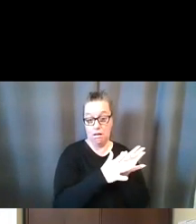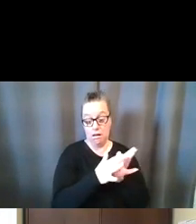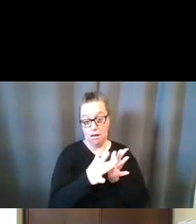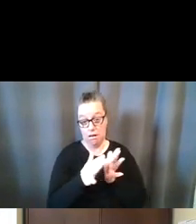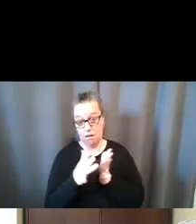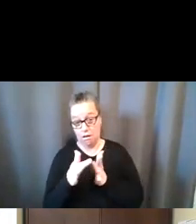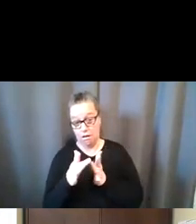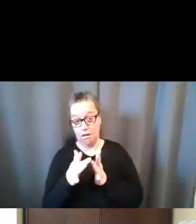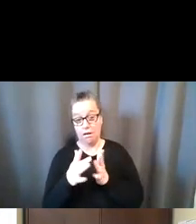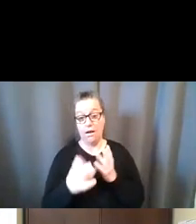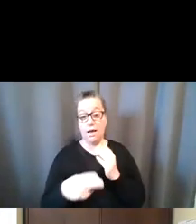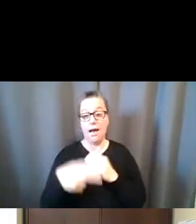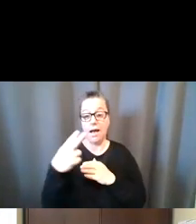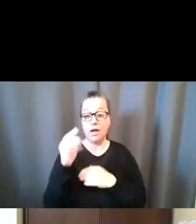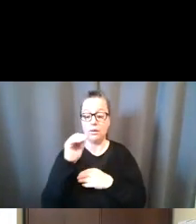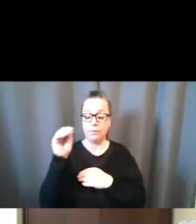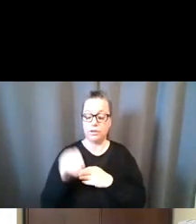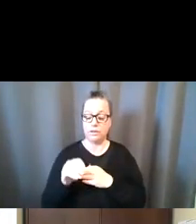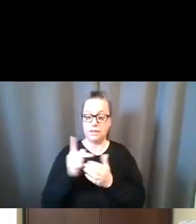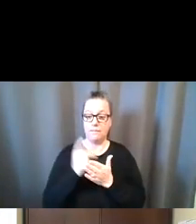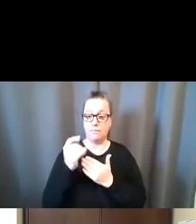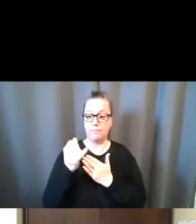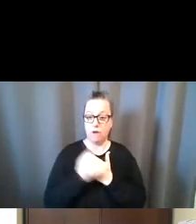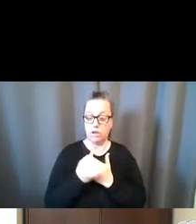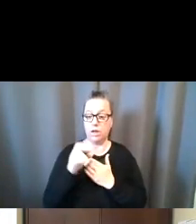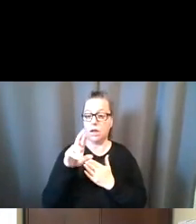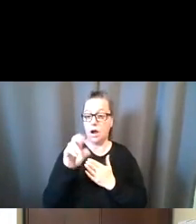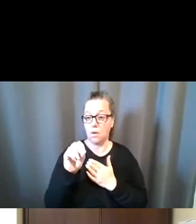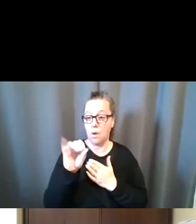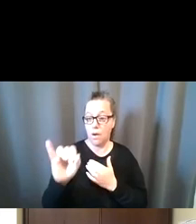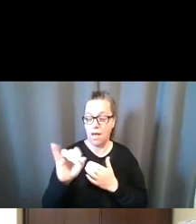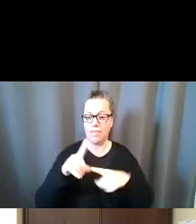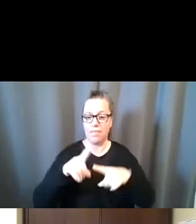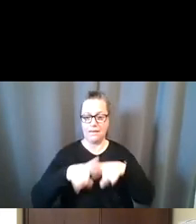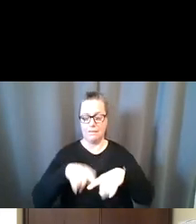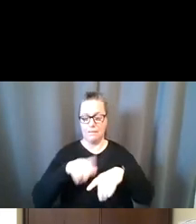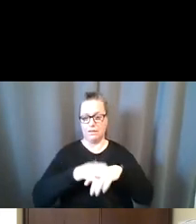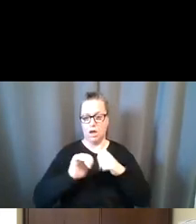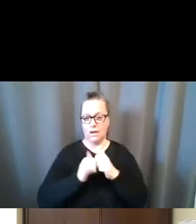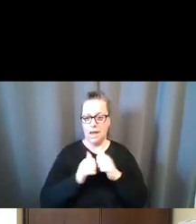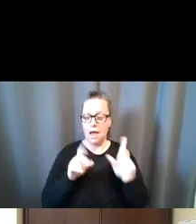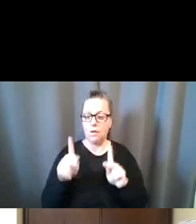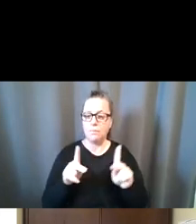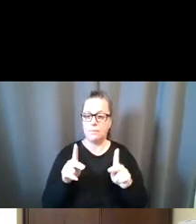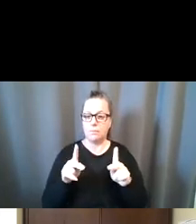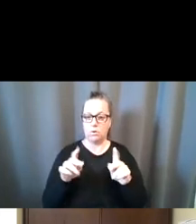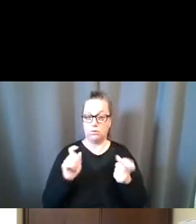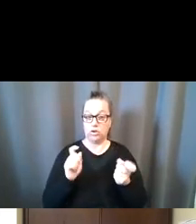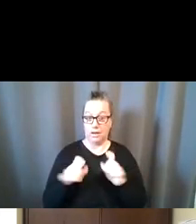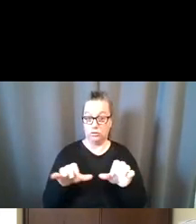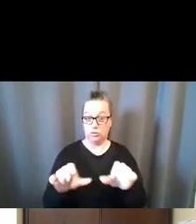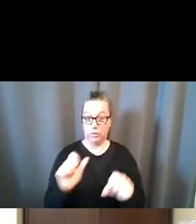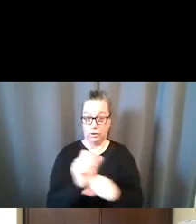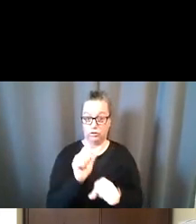we get a higher percentage of project ROI that depends on people changing how they do their jobs. Over on the far right, that would